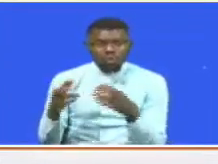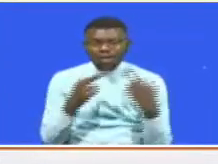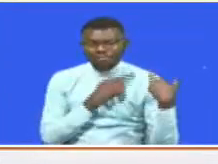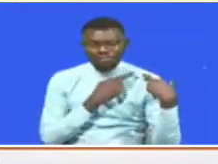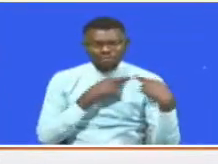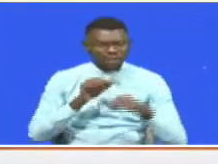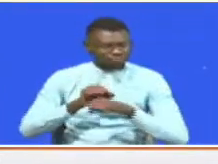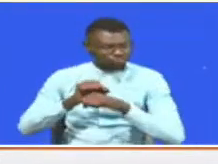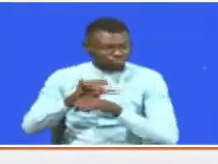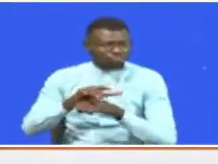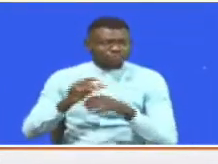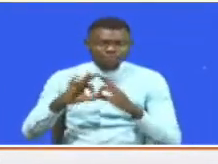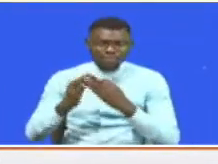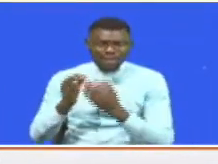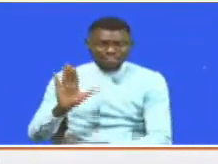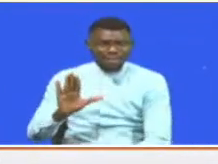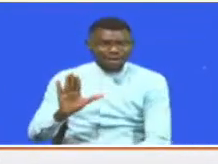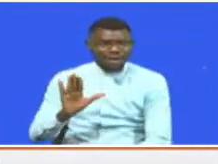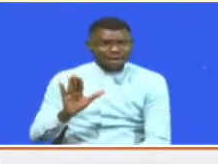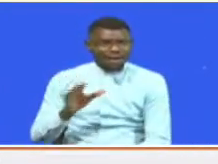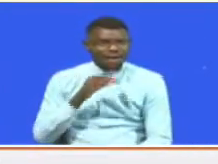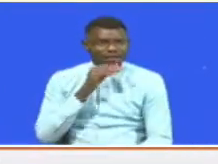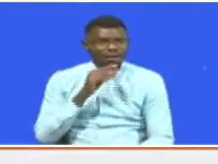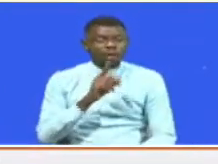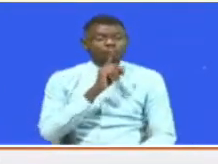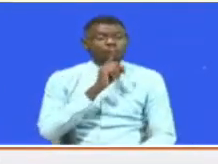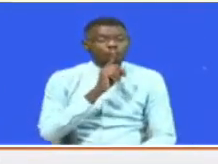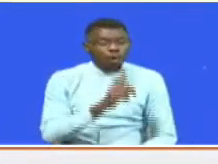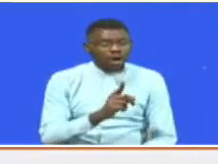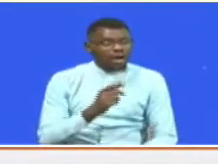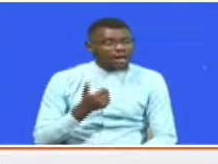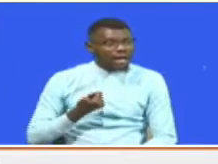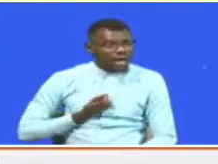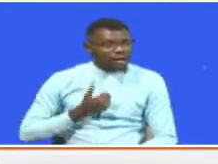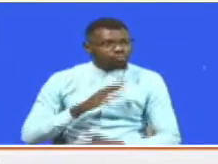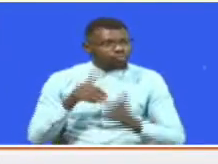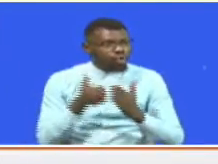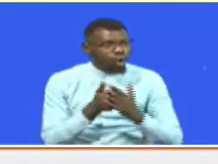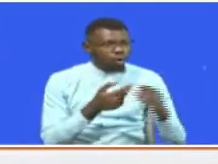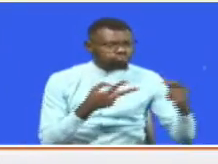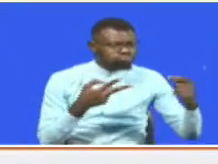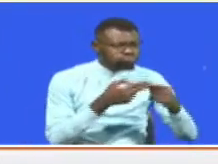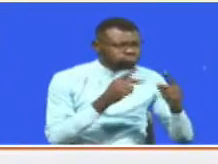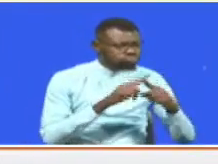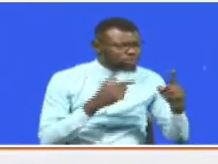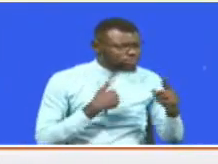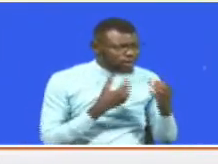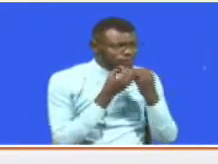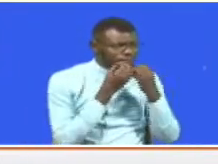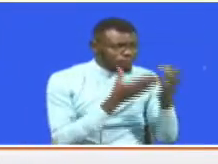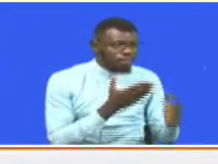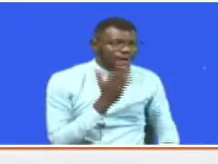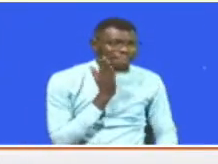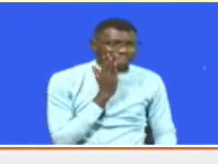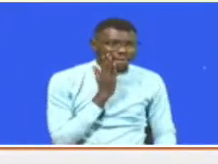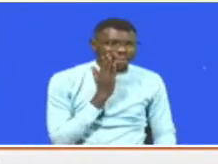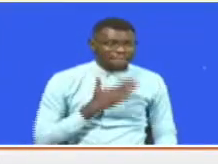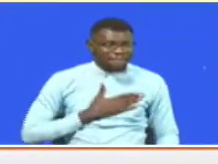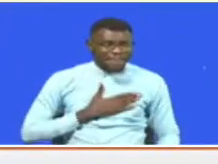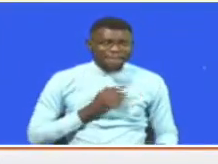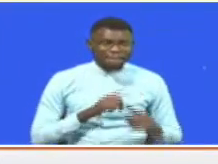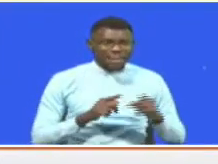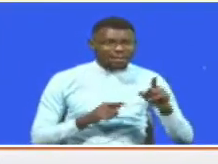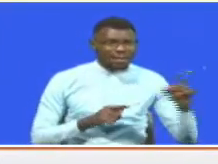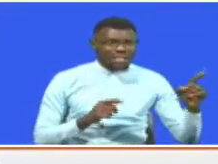nianza kusema aje, wasichana wake wote wanatahiriwa. Nikaenda nikaambia mami, mami akasema yatahiriwa wasichana kwa sababu